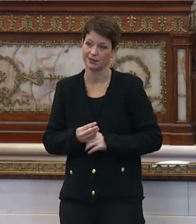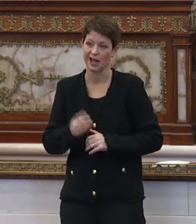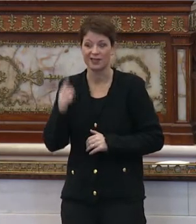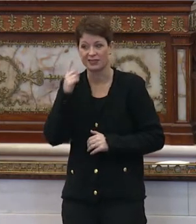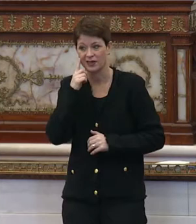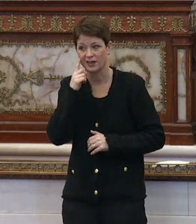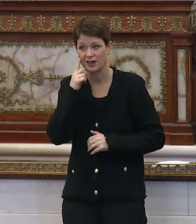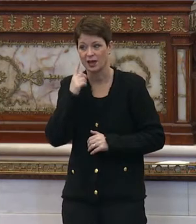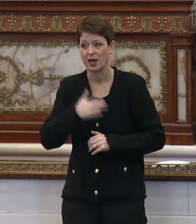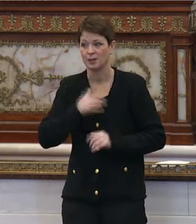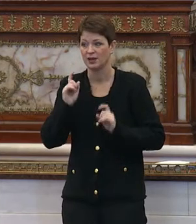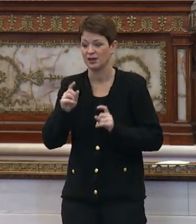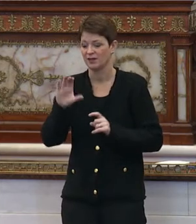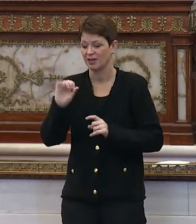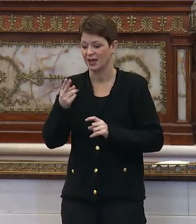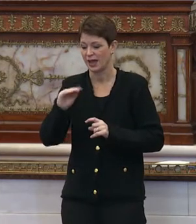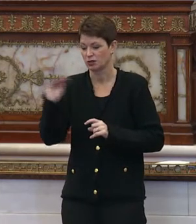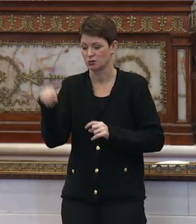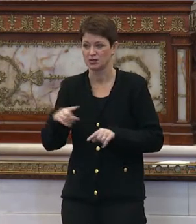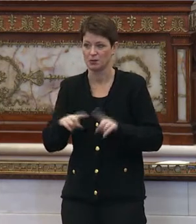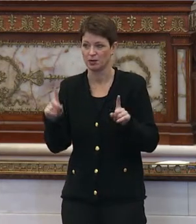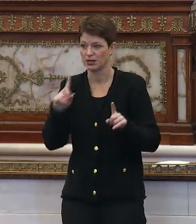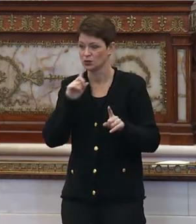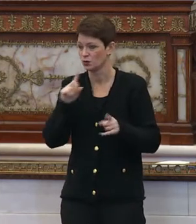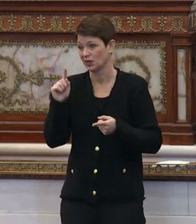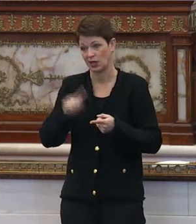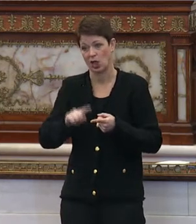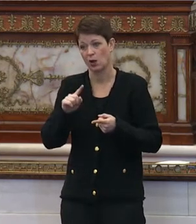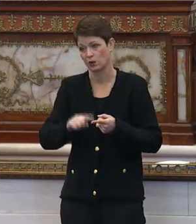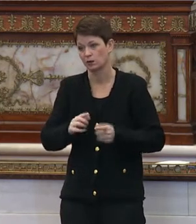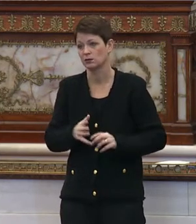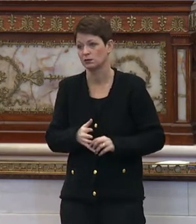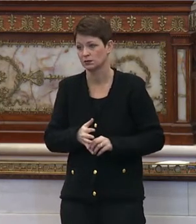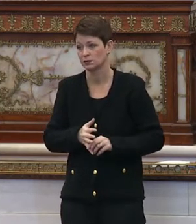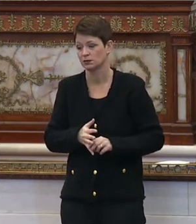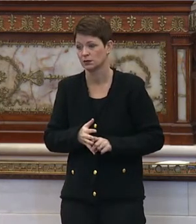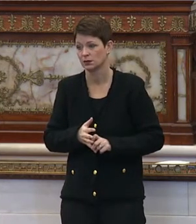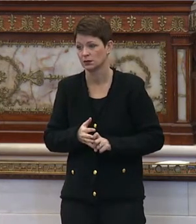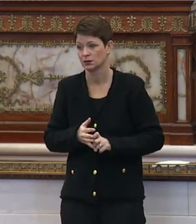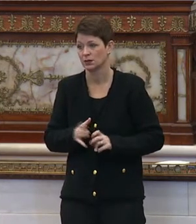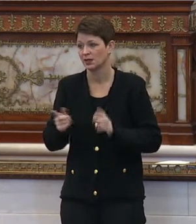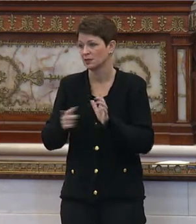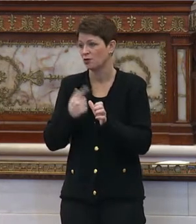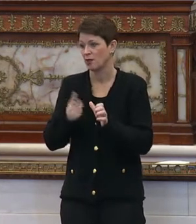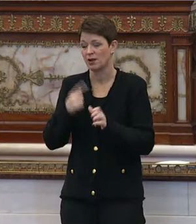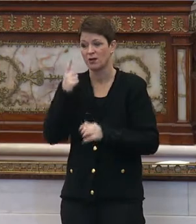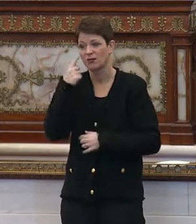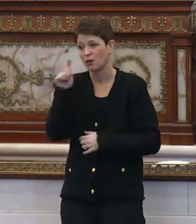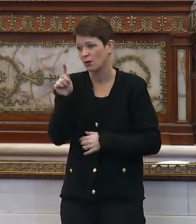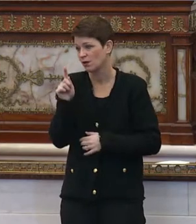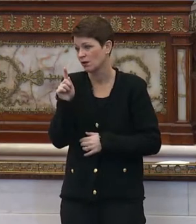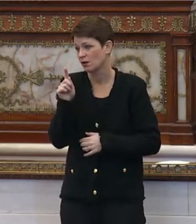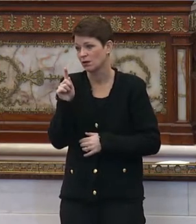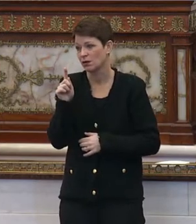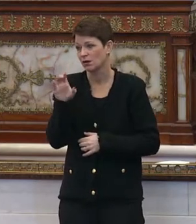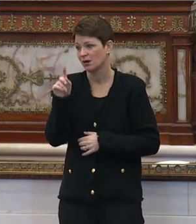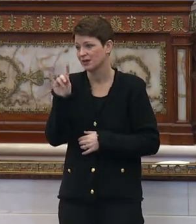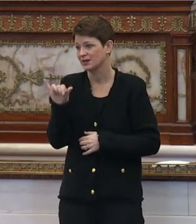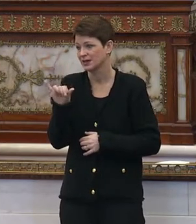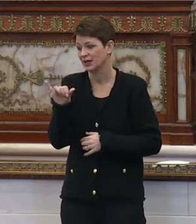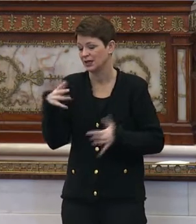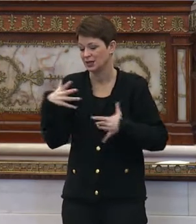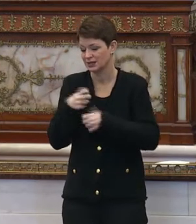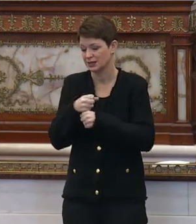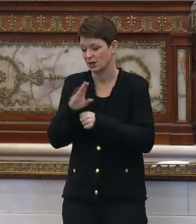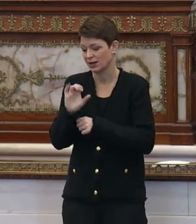I'm happy to give you our cash percentage, but it's very low. Okay. It's primarily just for the city's